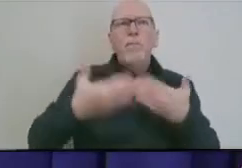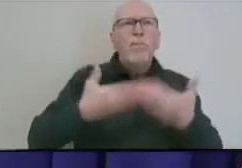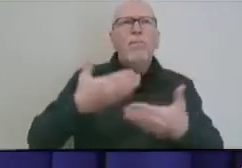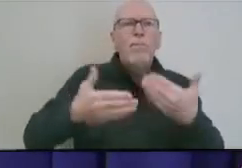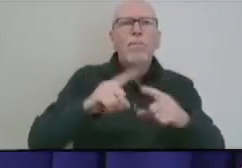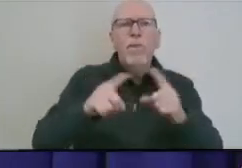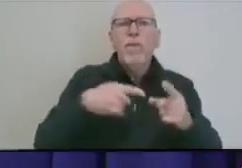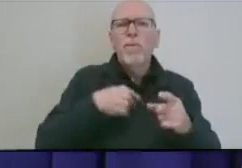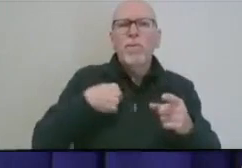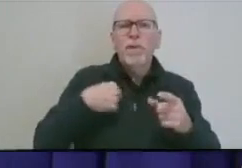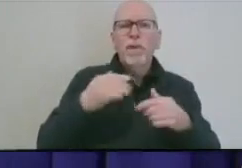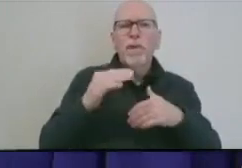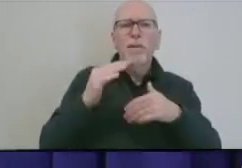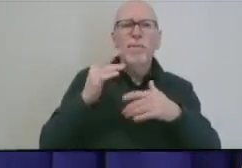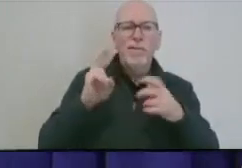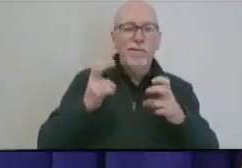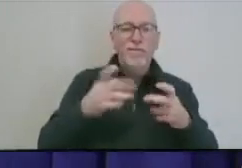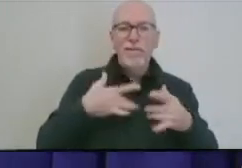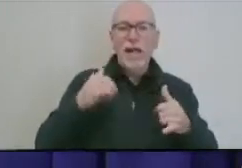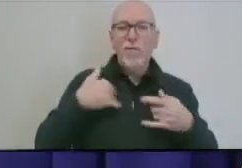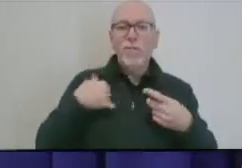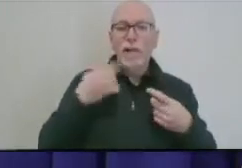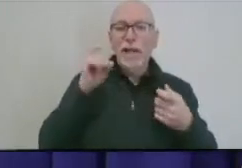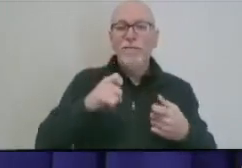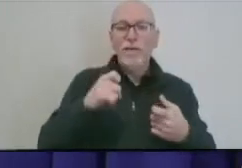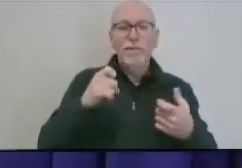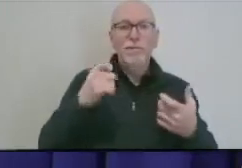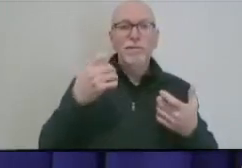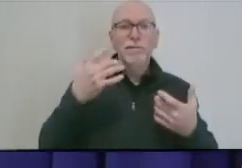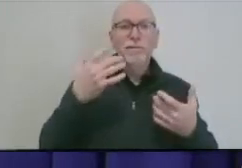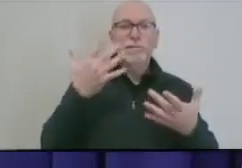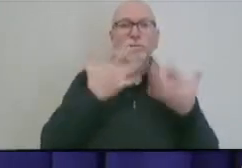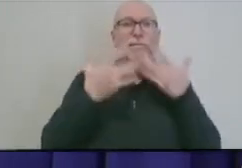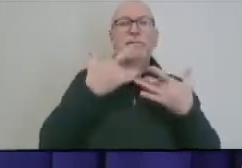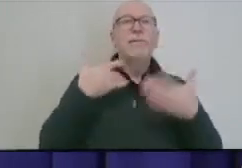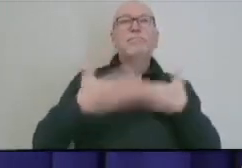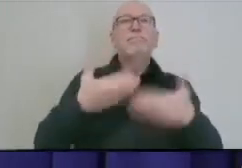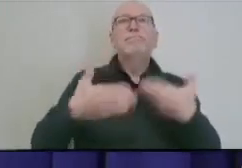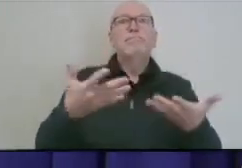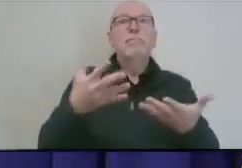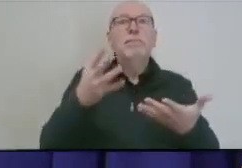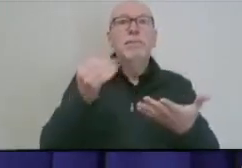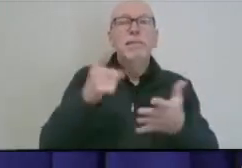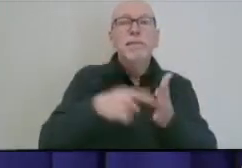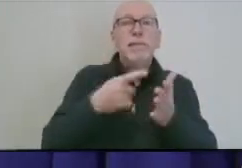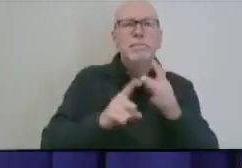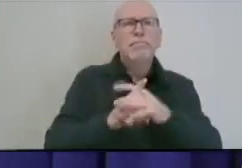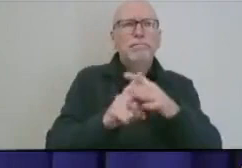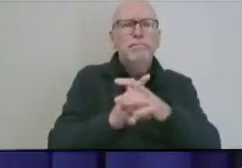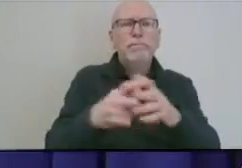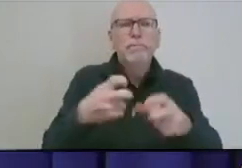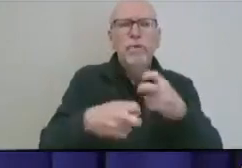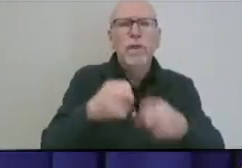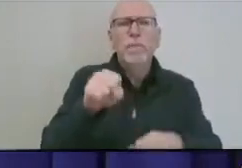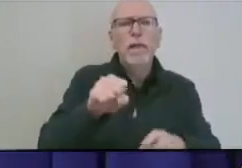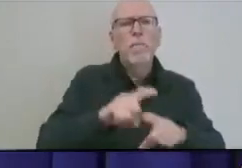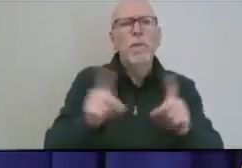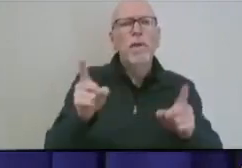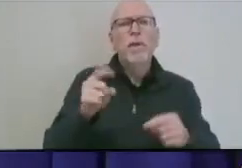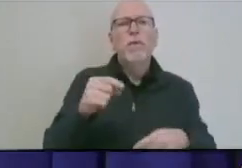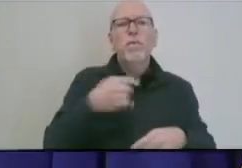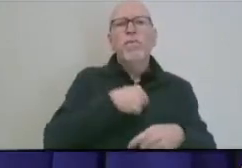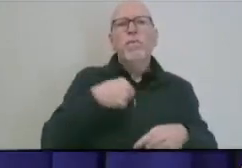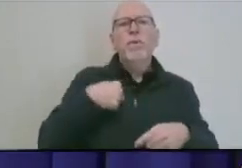this aircraft in flight, truly, and there's going to be some bumps along the way. But one thing that we've been able